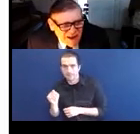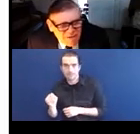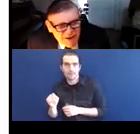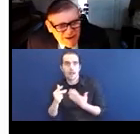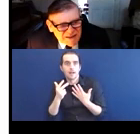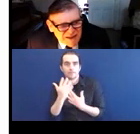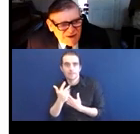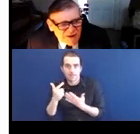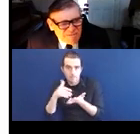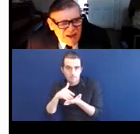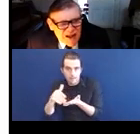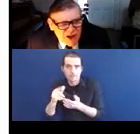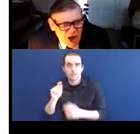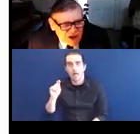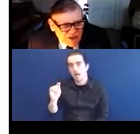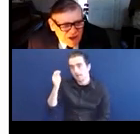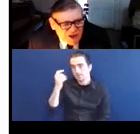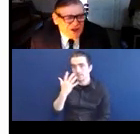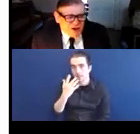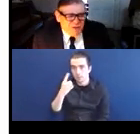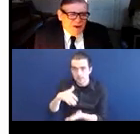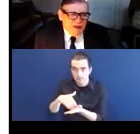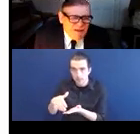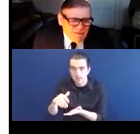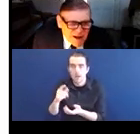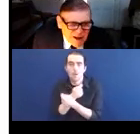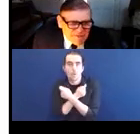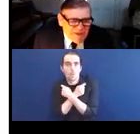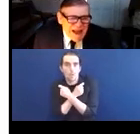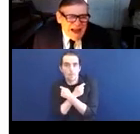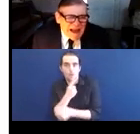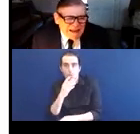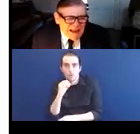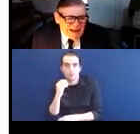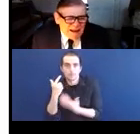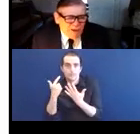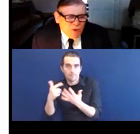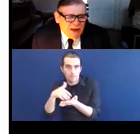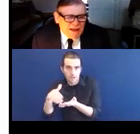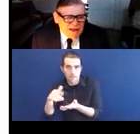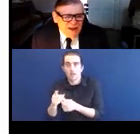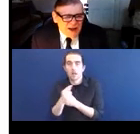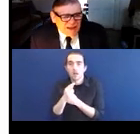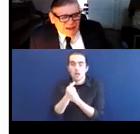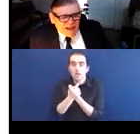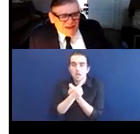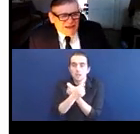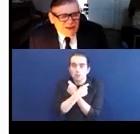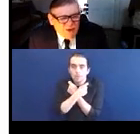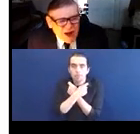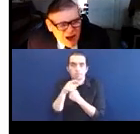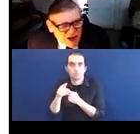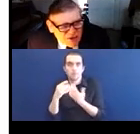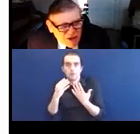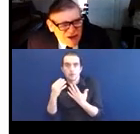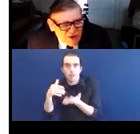the Caribbean and so on, the largest of which is Cuba with 11 million. And then we see the United States,